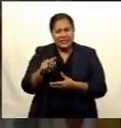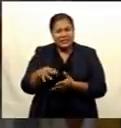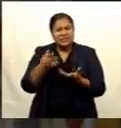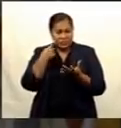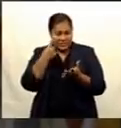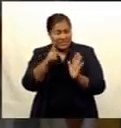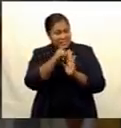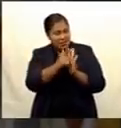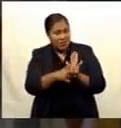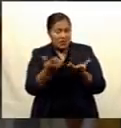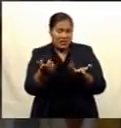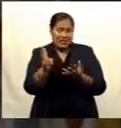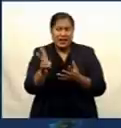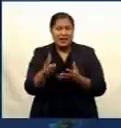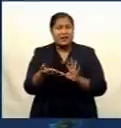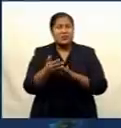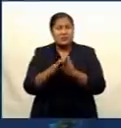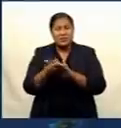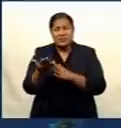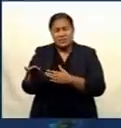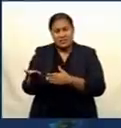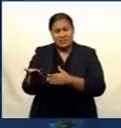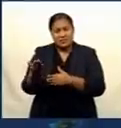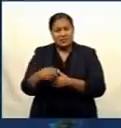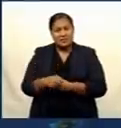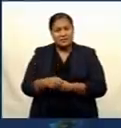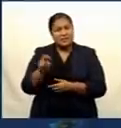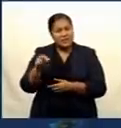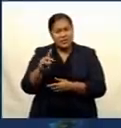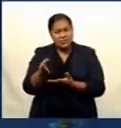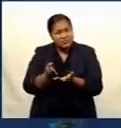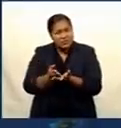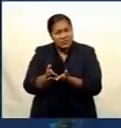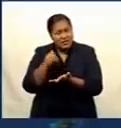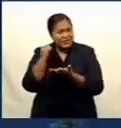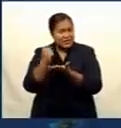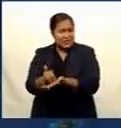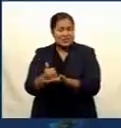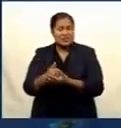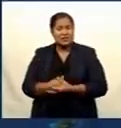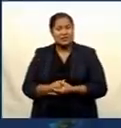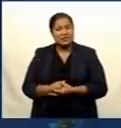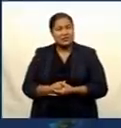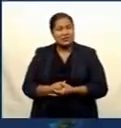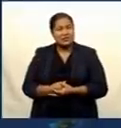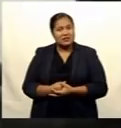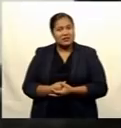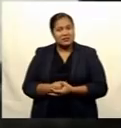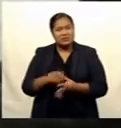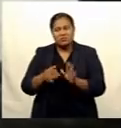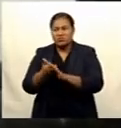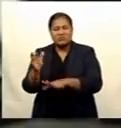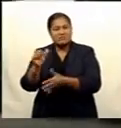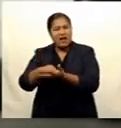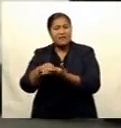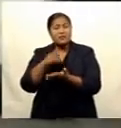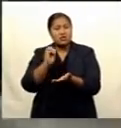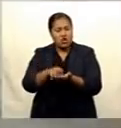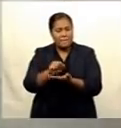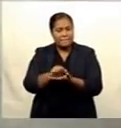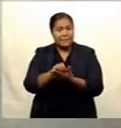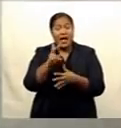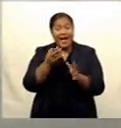again, the community needs to be served, and so they need things from the shops. Under the protocols